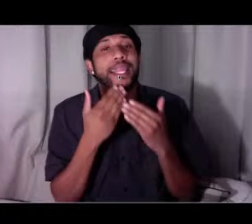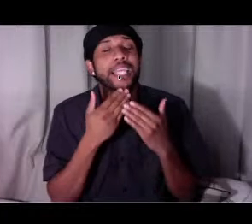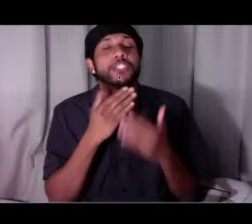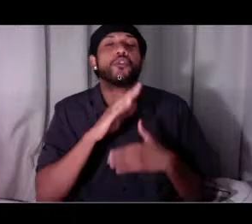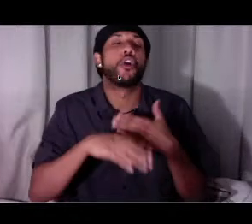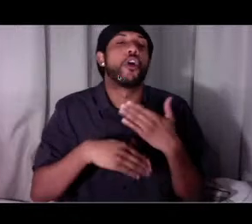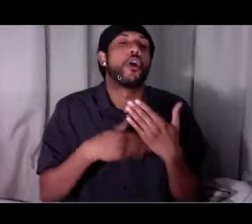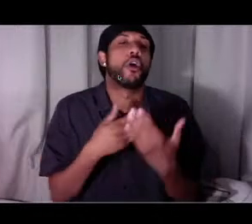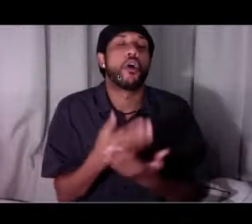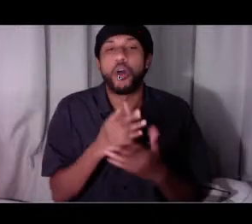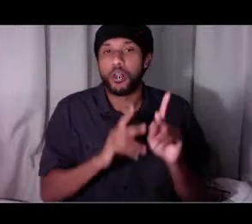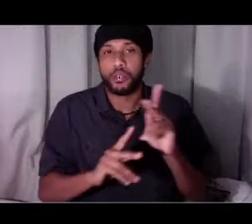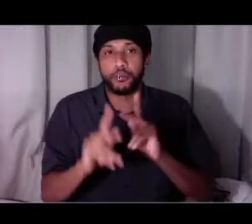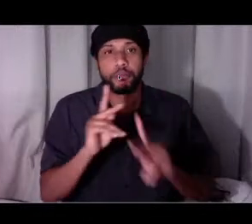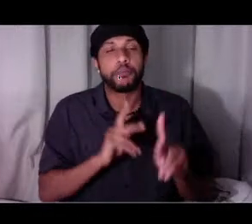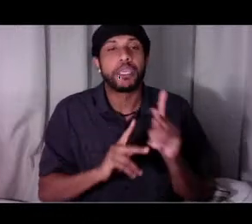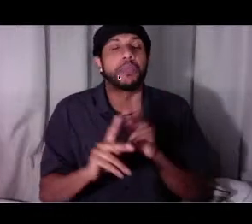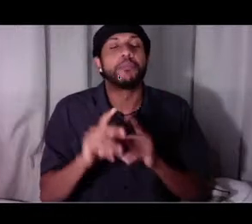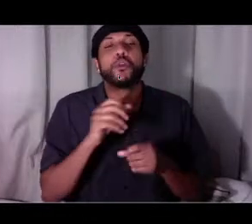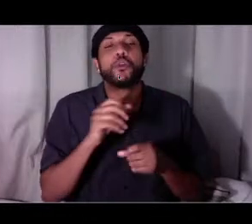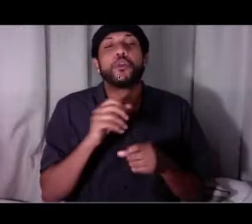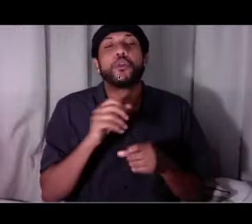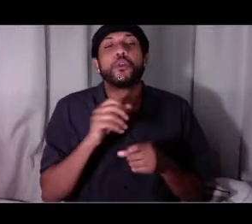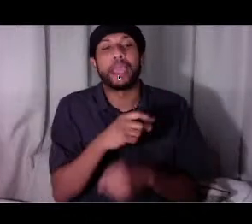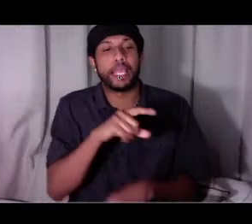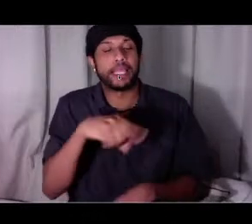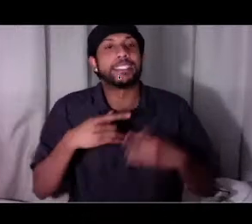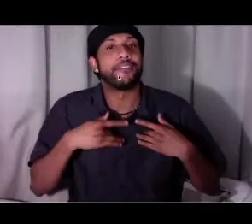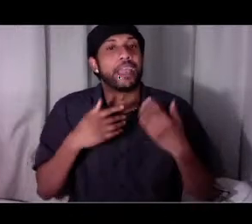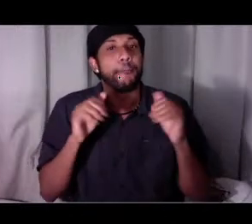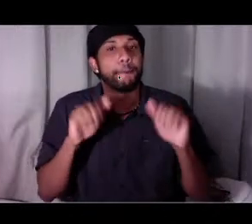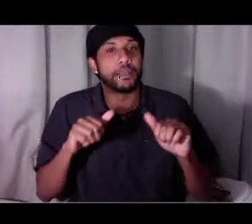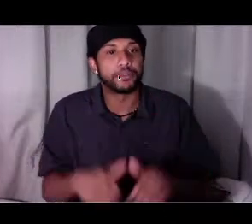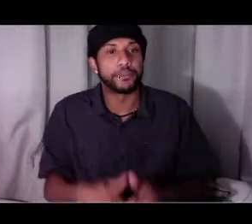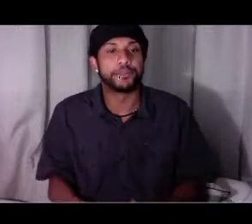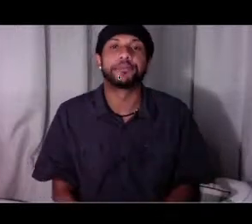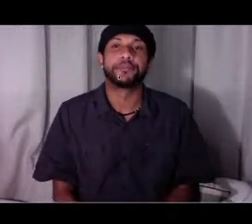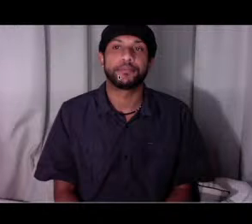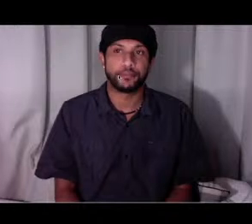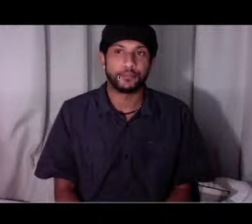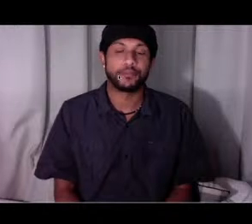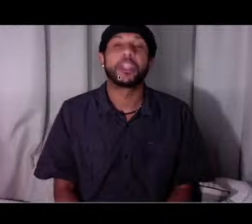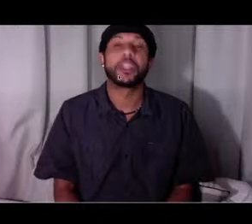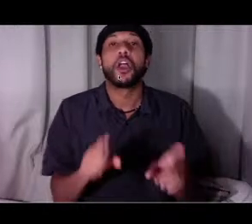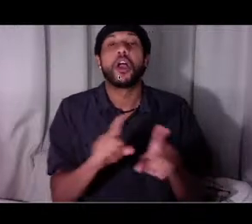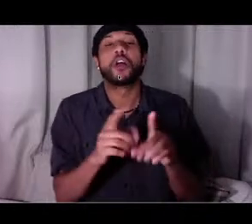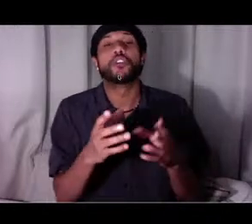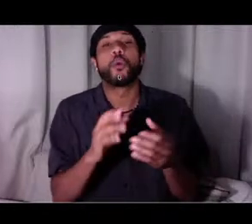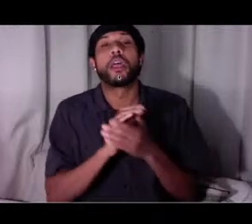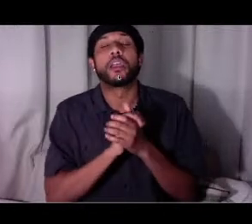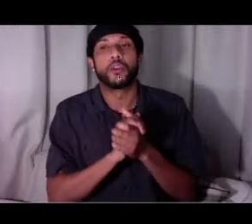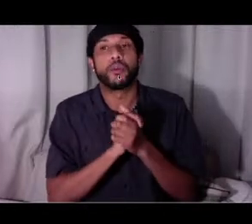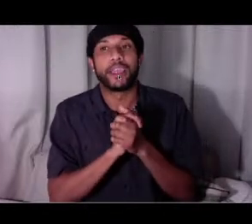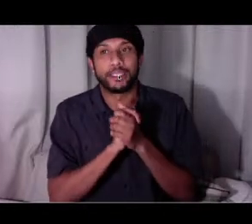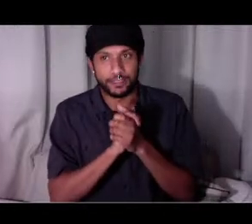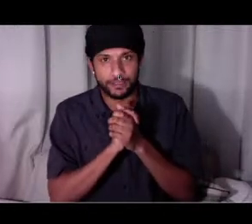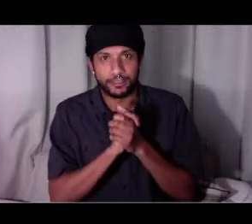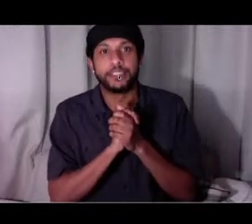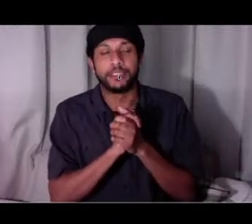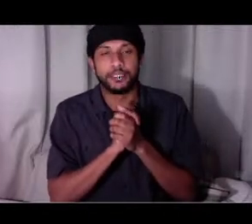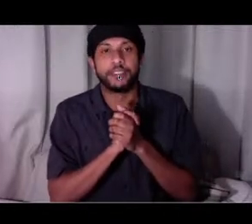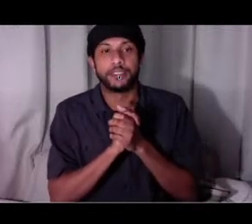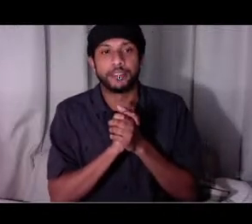those who uh are making it possible I also want to congratulate our uh